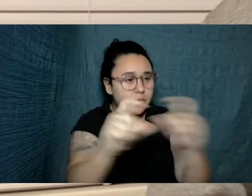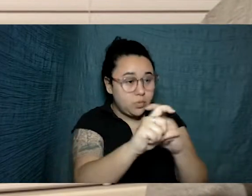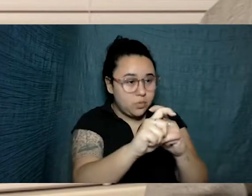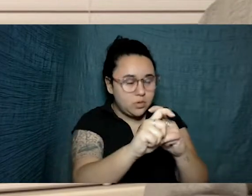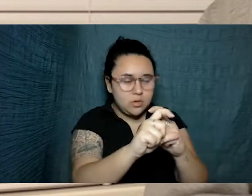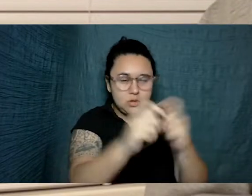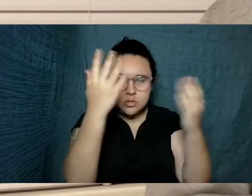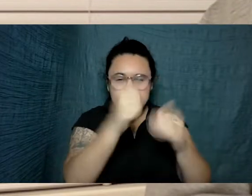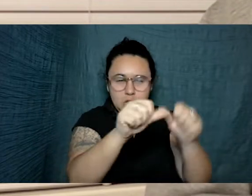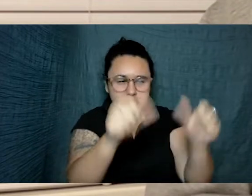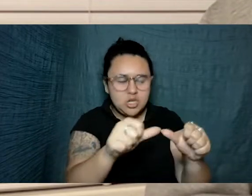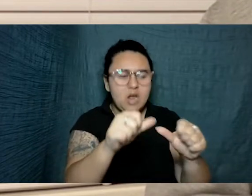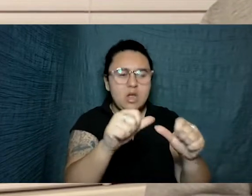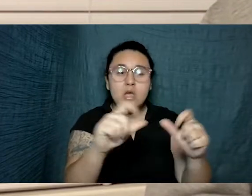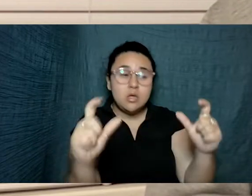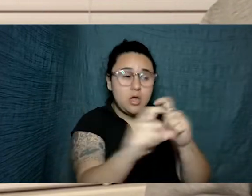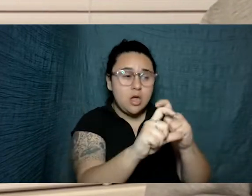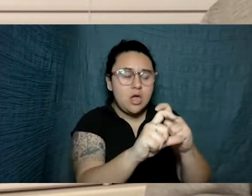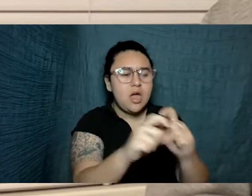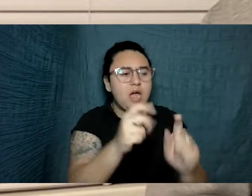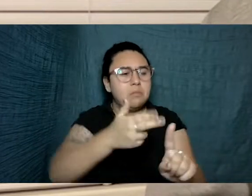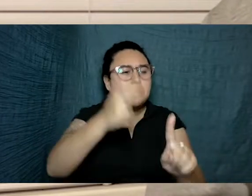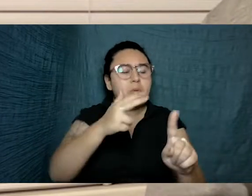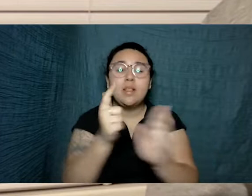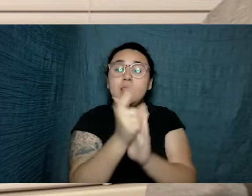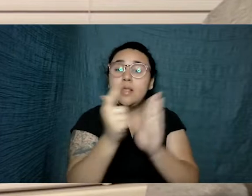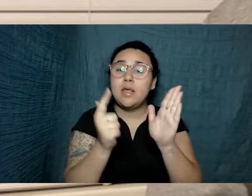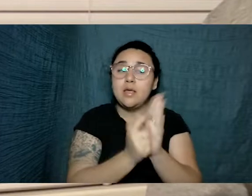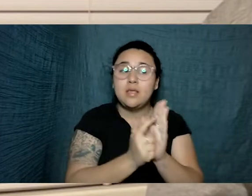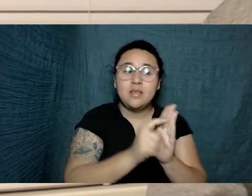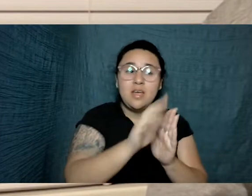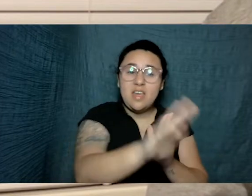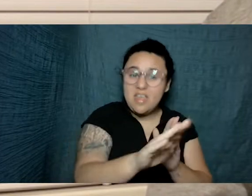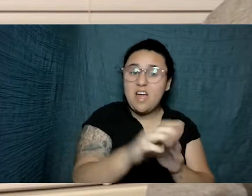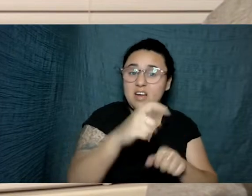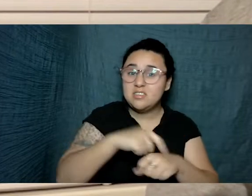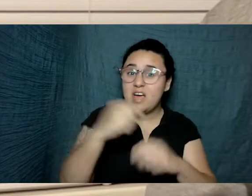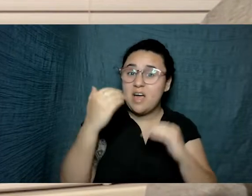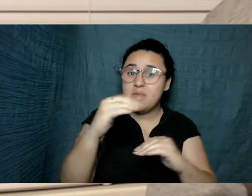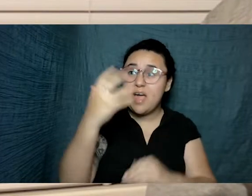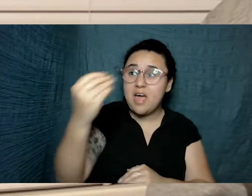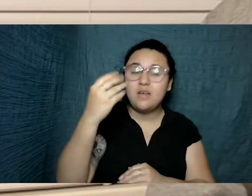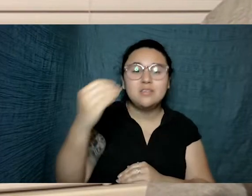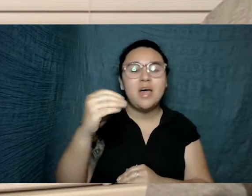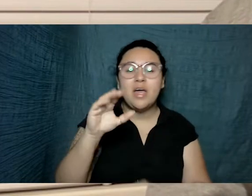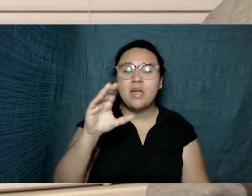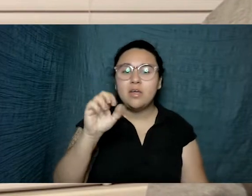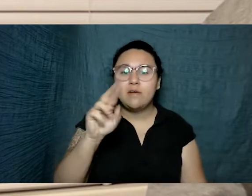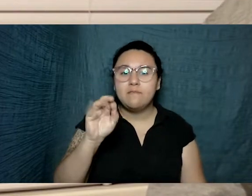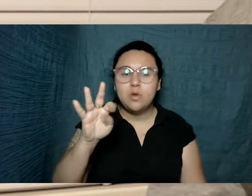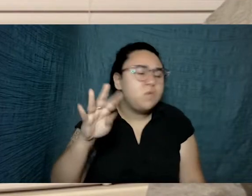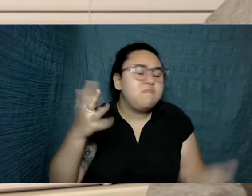Hawk. I could have eliminated him then, legally. The civilian curfew was hours past, but I decided to give him